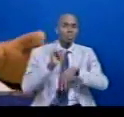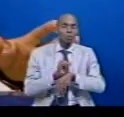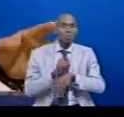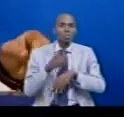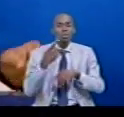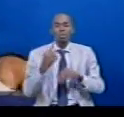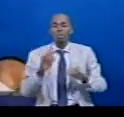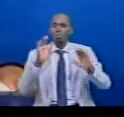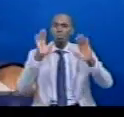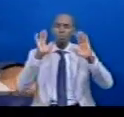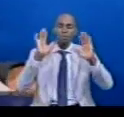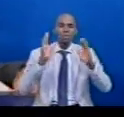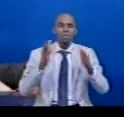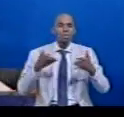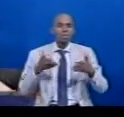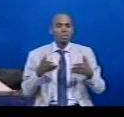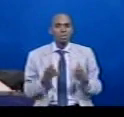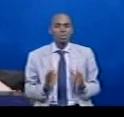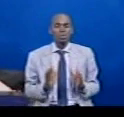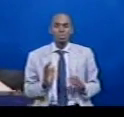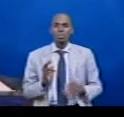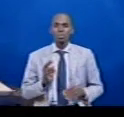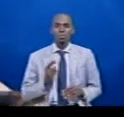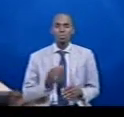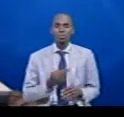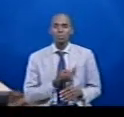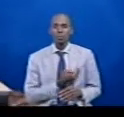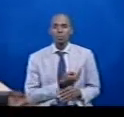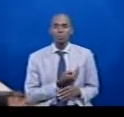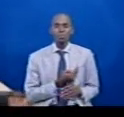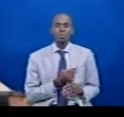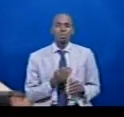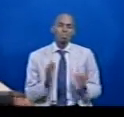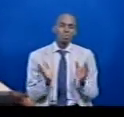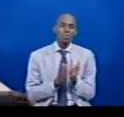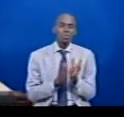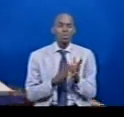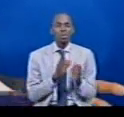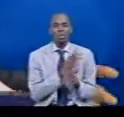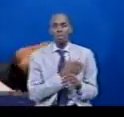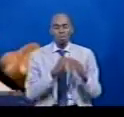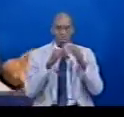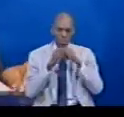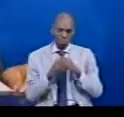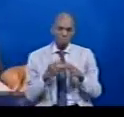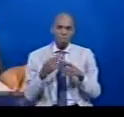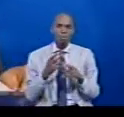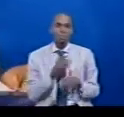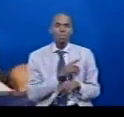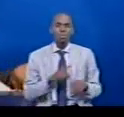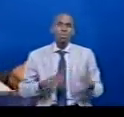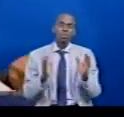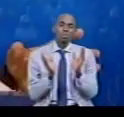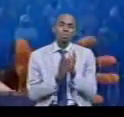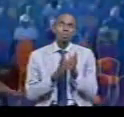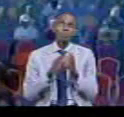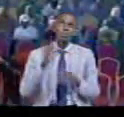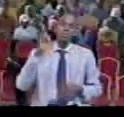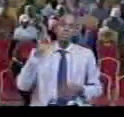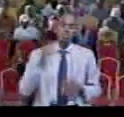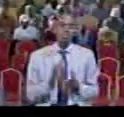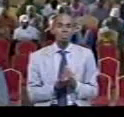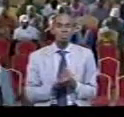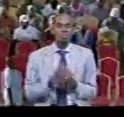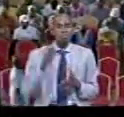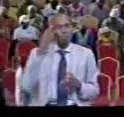us please lift up your voice and let us worship the name of the Lord. Let's praise him for the